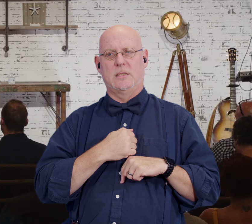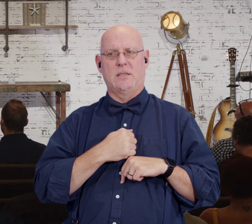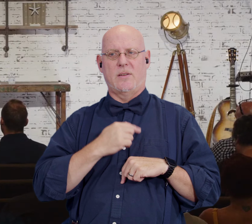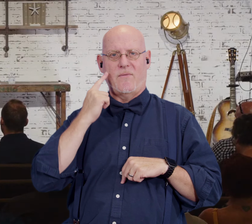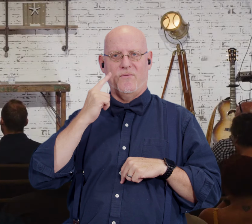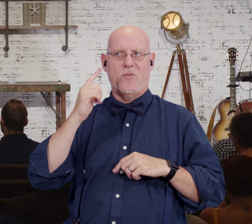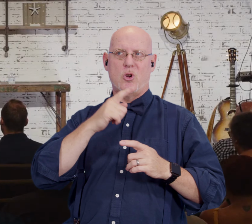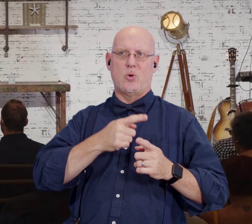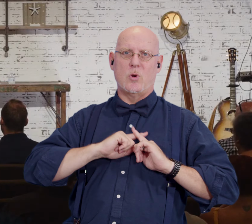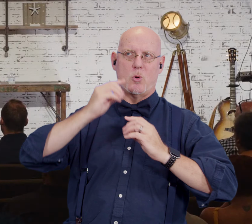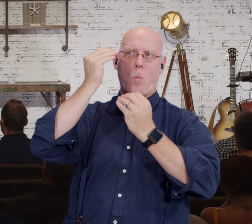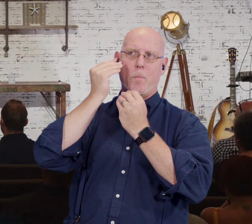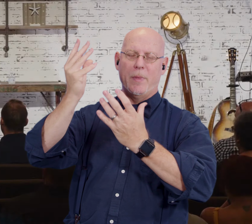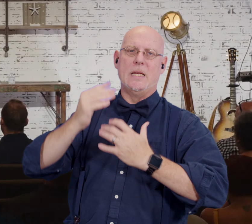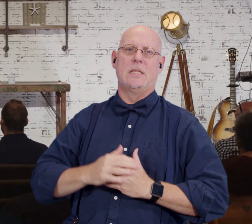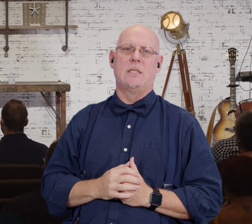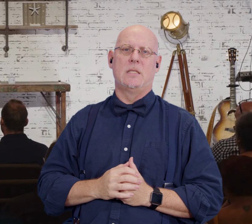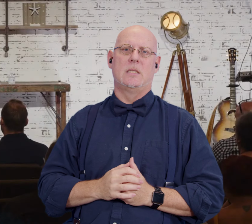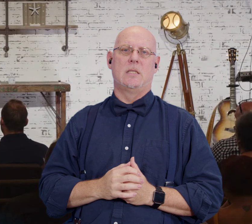Christian obedience.